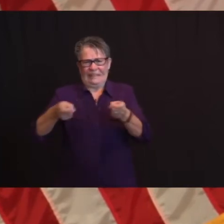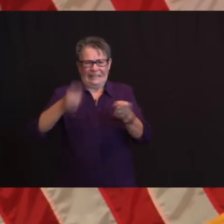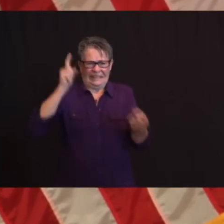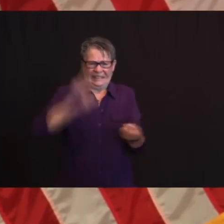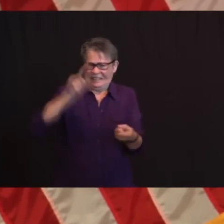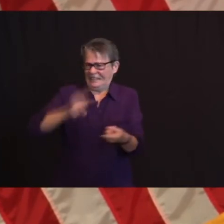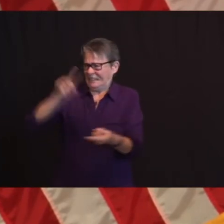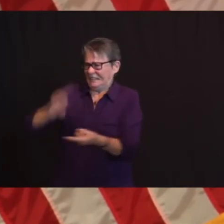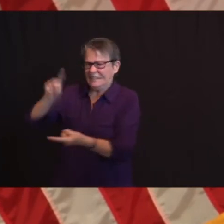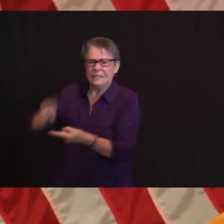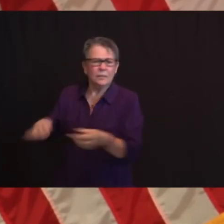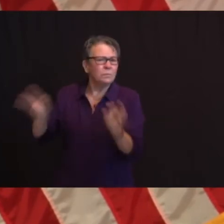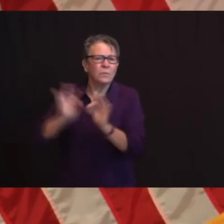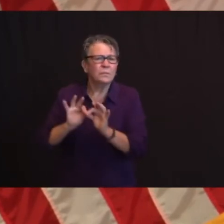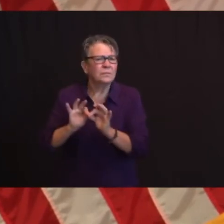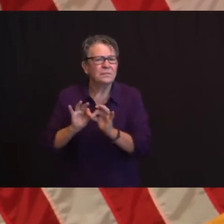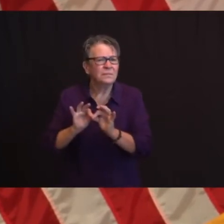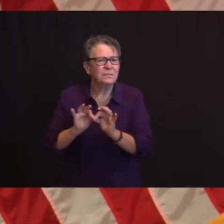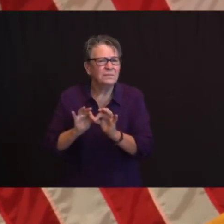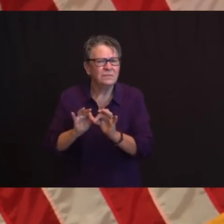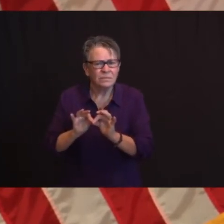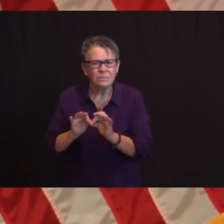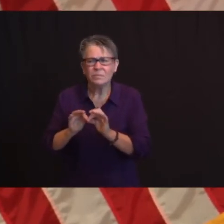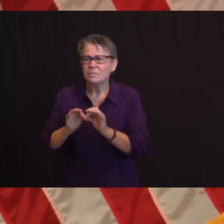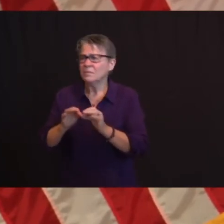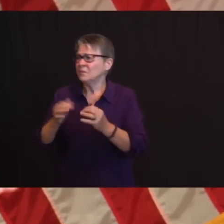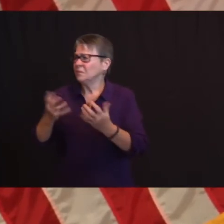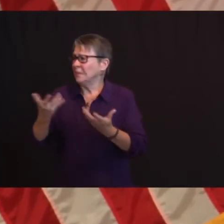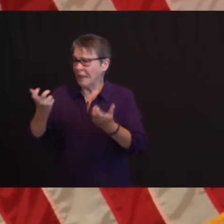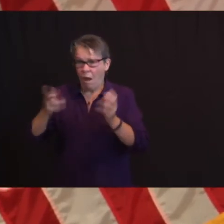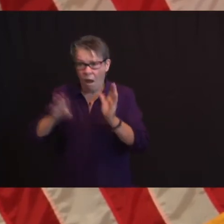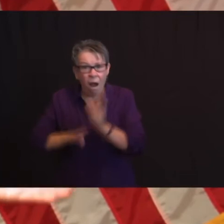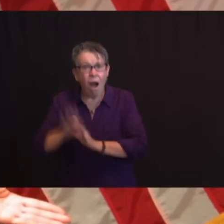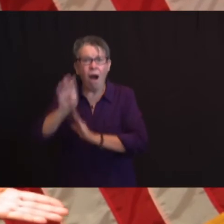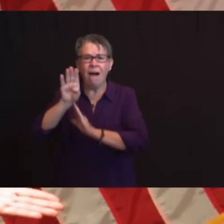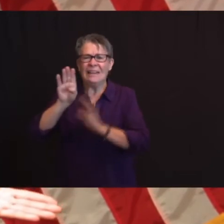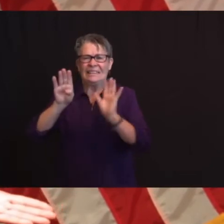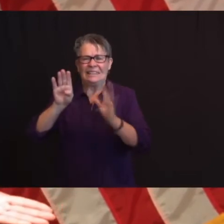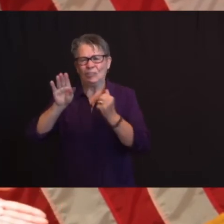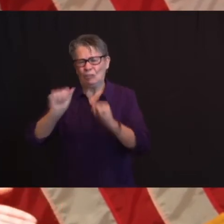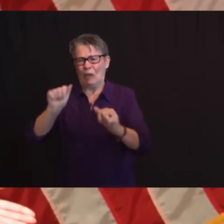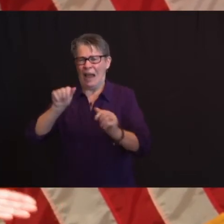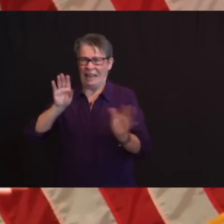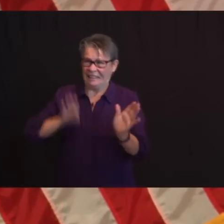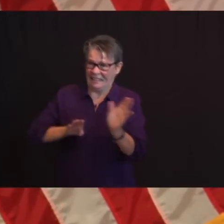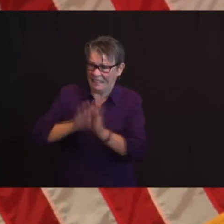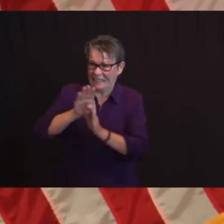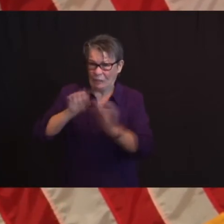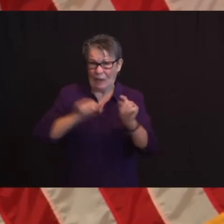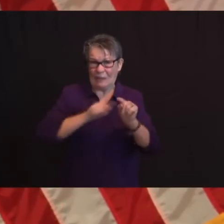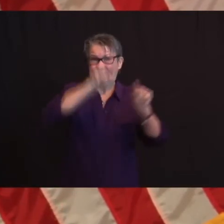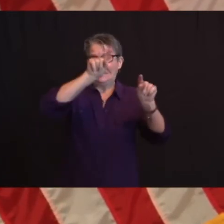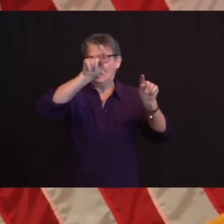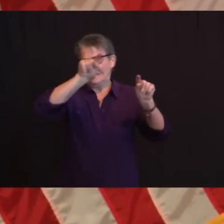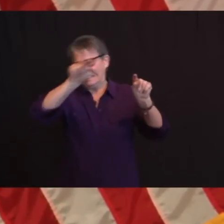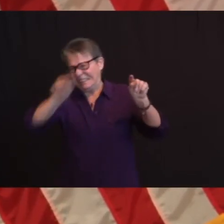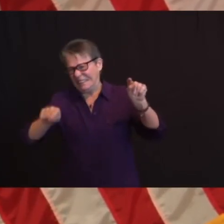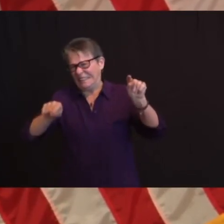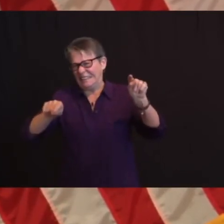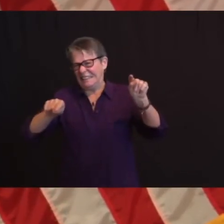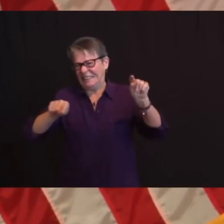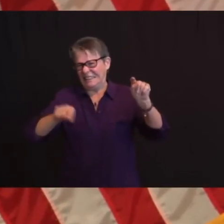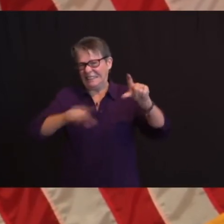to really flattening that curve. Because again, we have to remember what had happened during the first wave of the pandemic when we started introducing